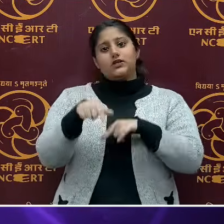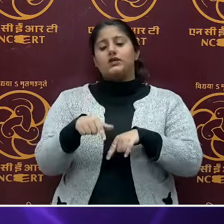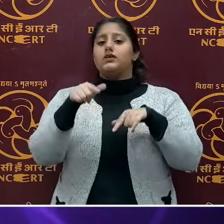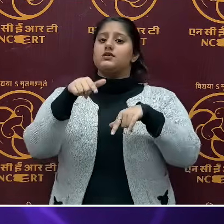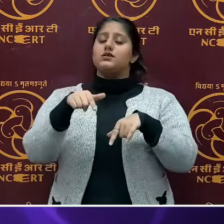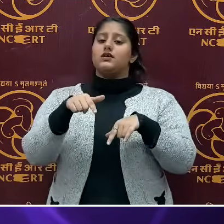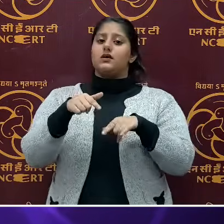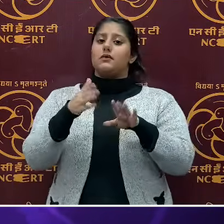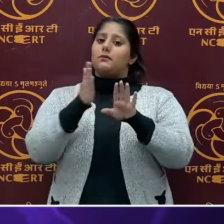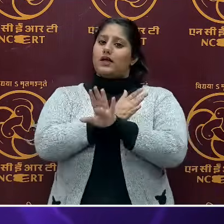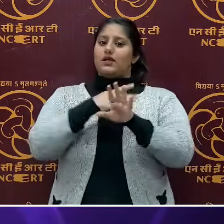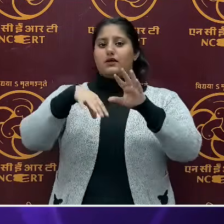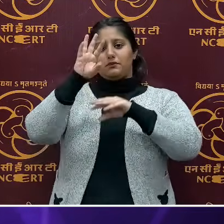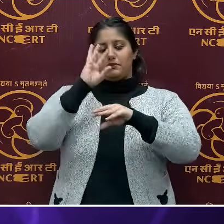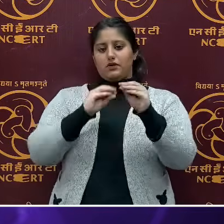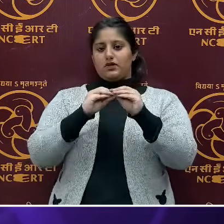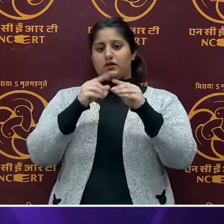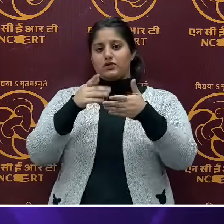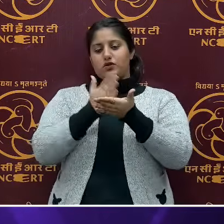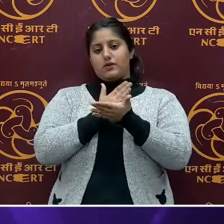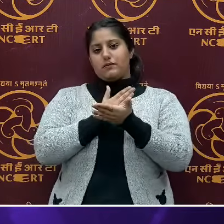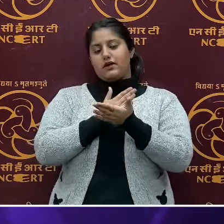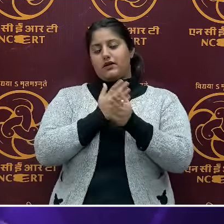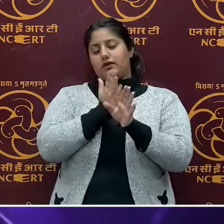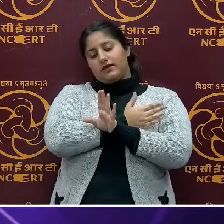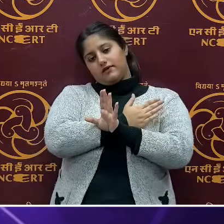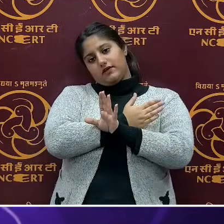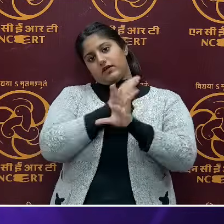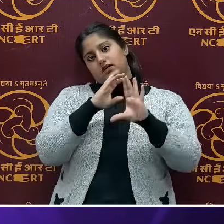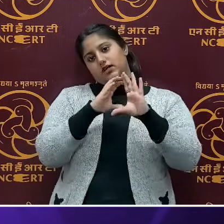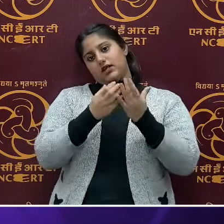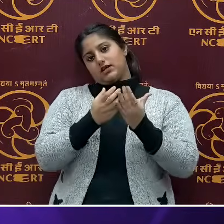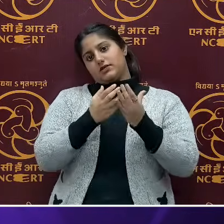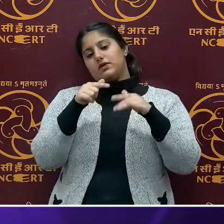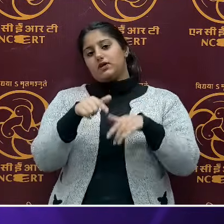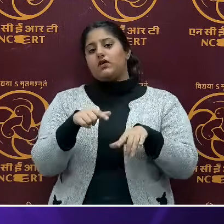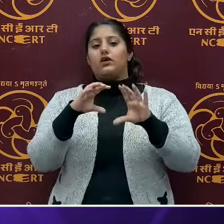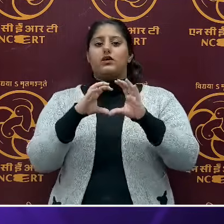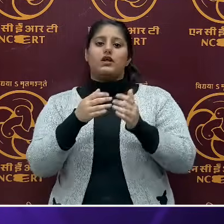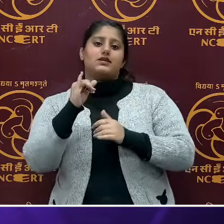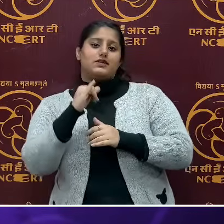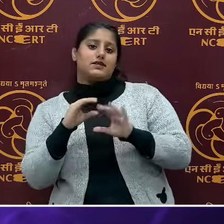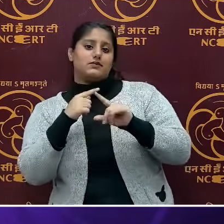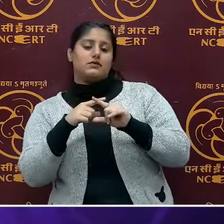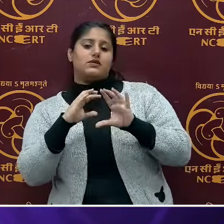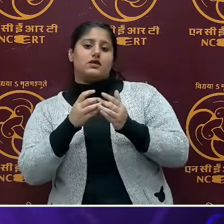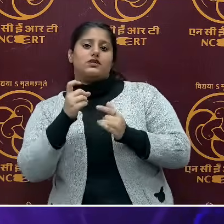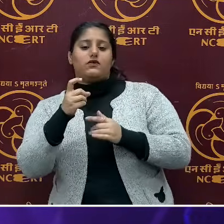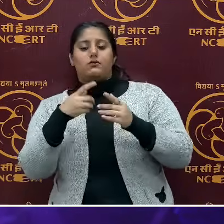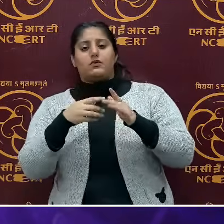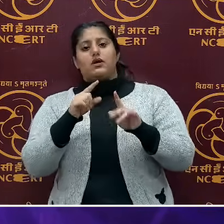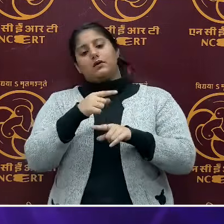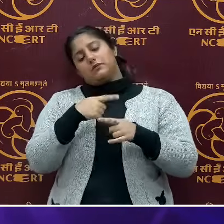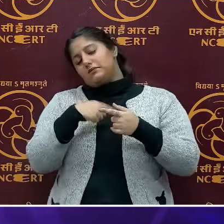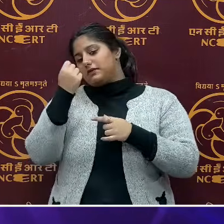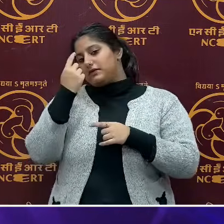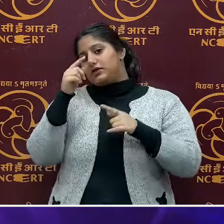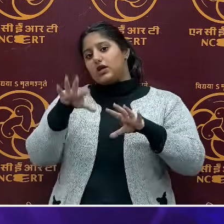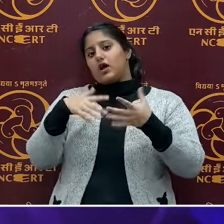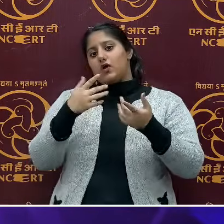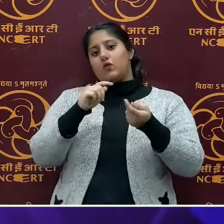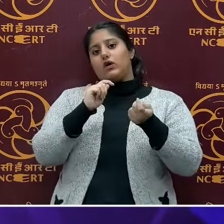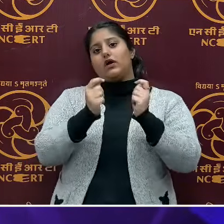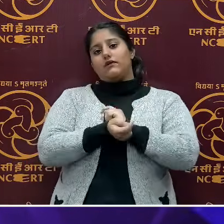have already learned in our previous classes. That means in class 6th and 7th we have learned how to convert the given